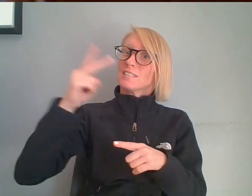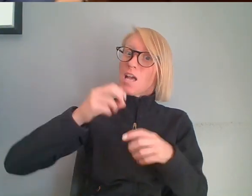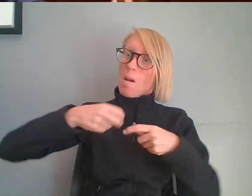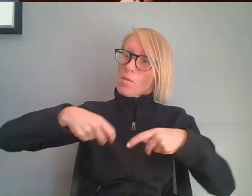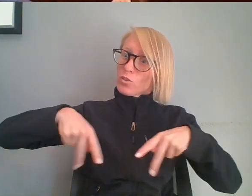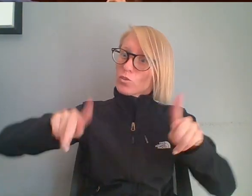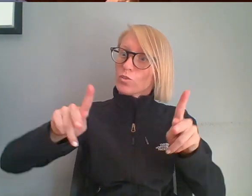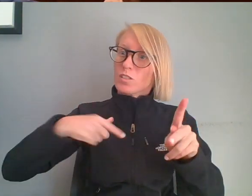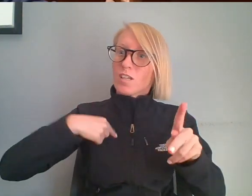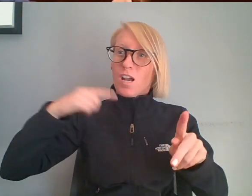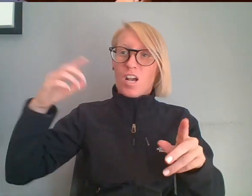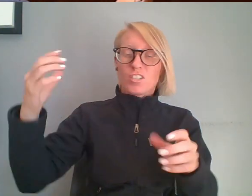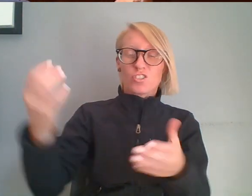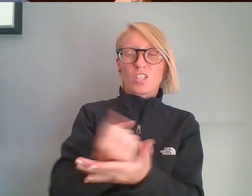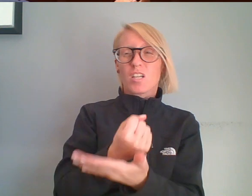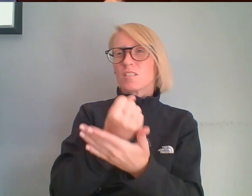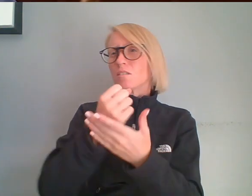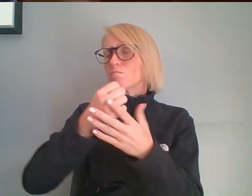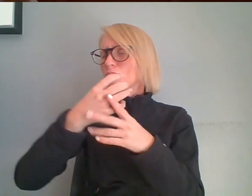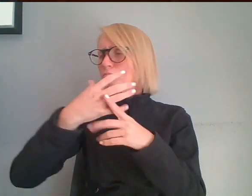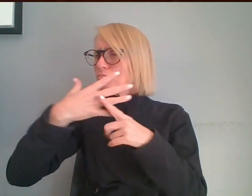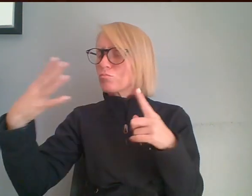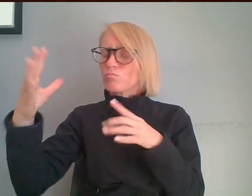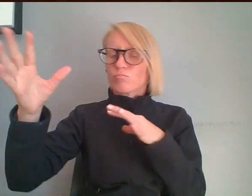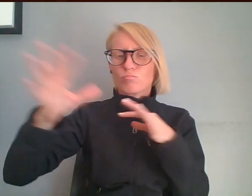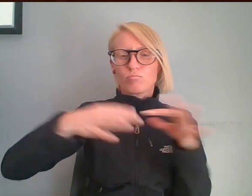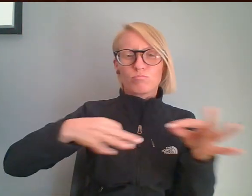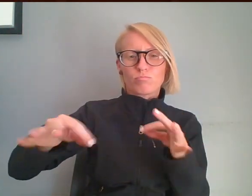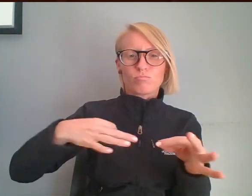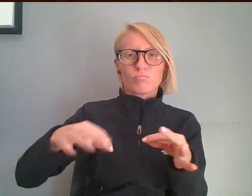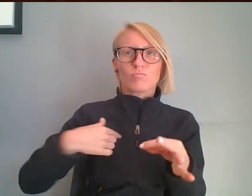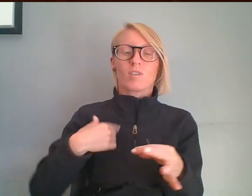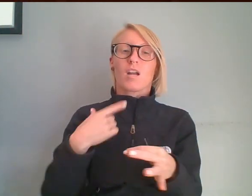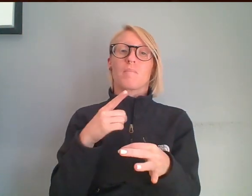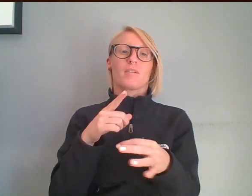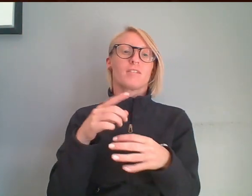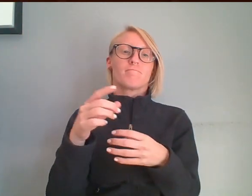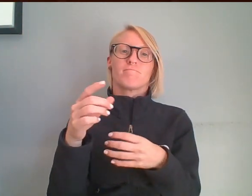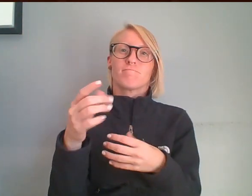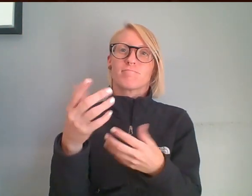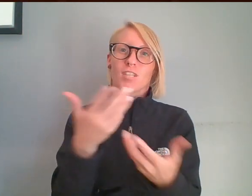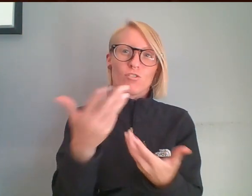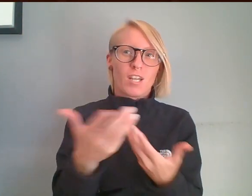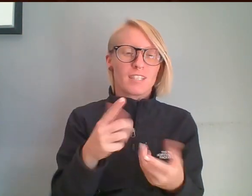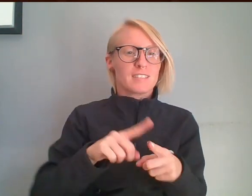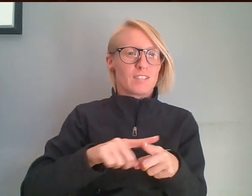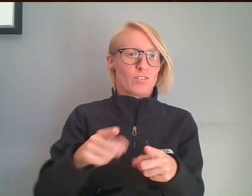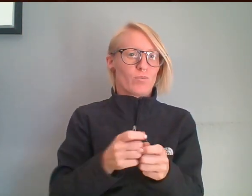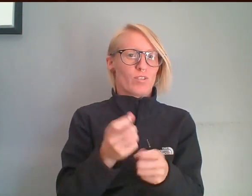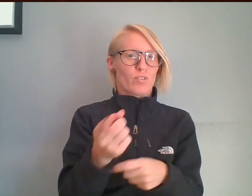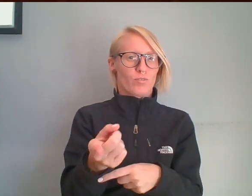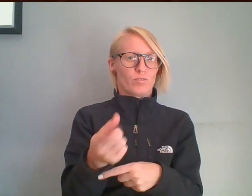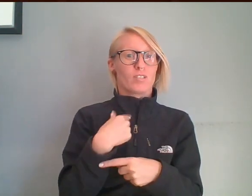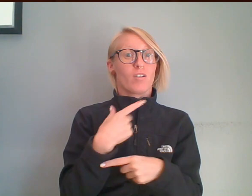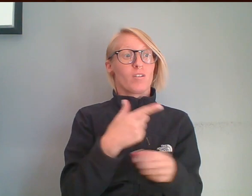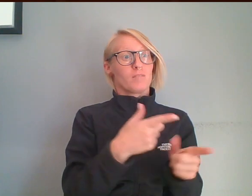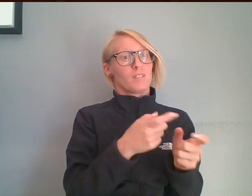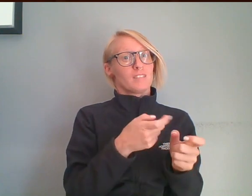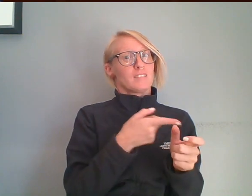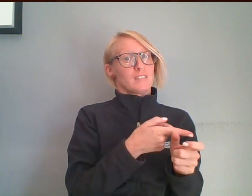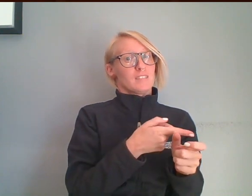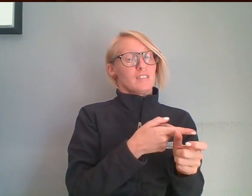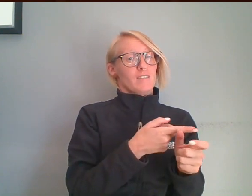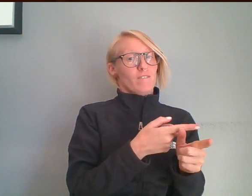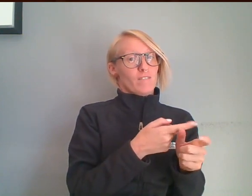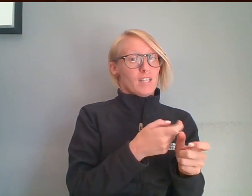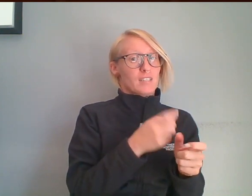where I have a chance to explain and expand, I'm going to interact differently with you. So spontaneous speaking situations